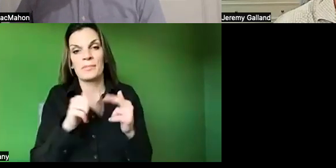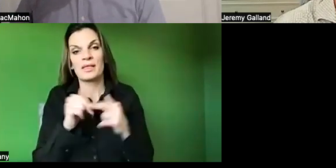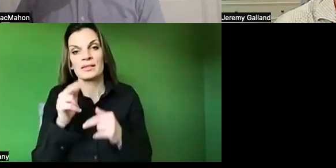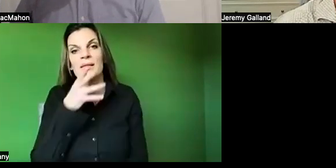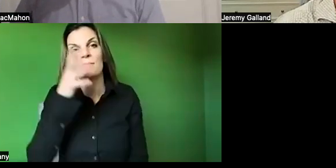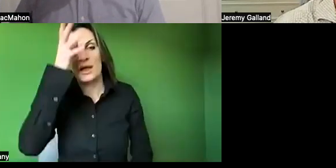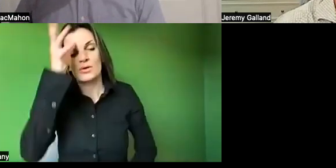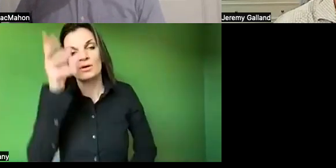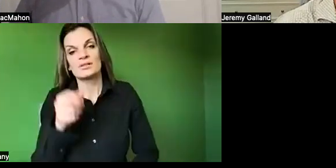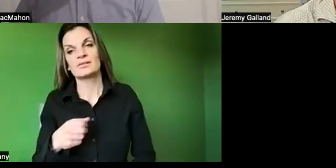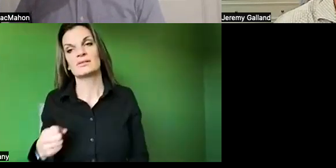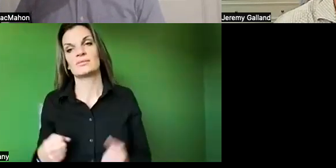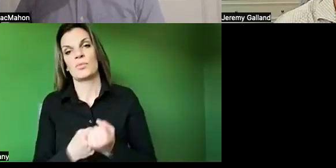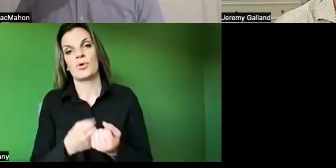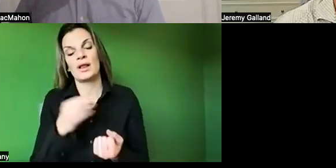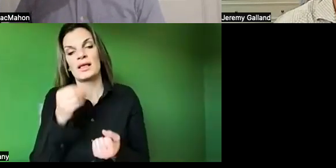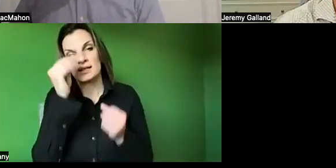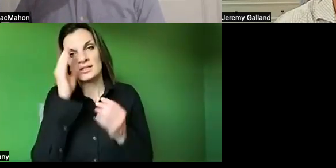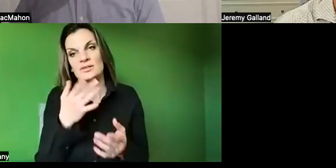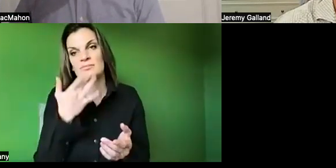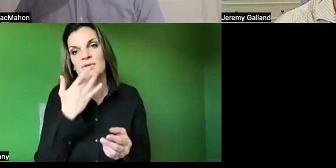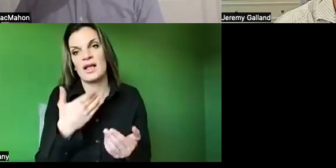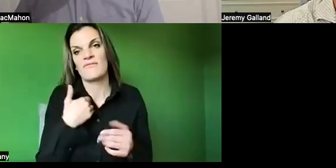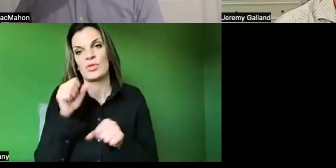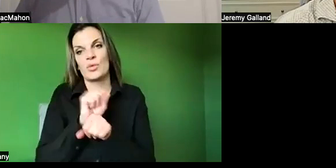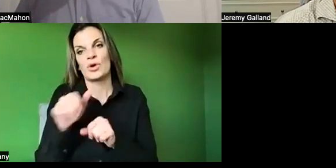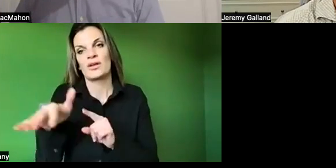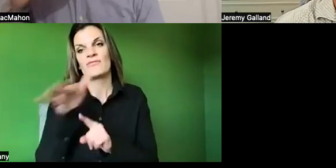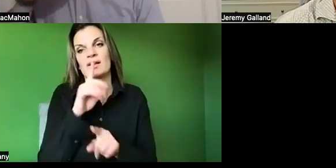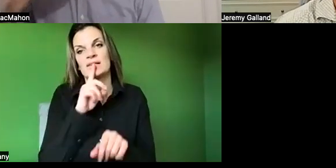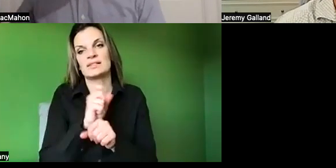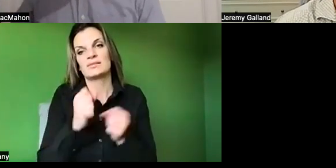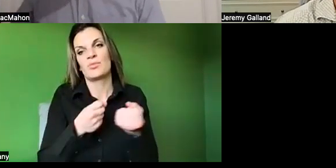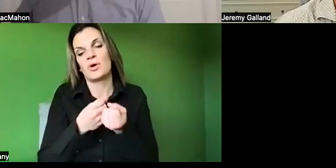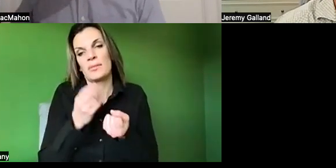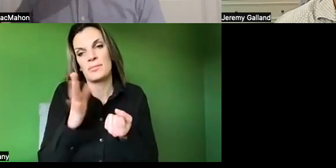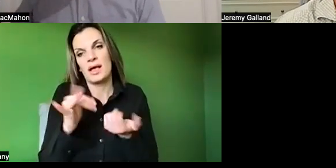them. And of course, they feel respected when their work environment is supported by